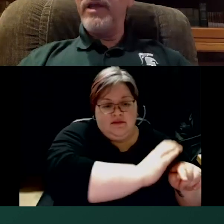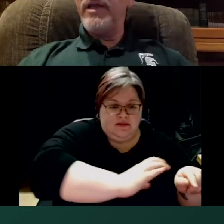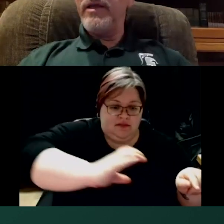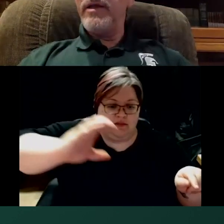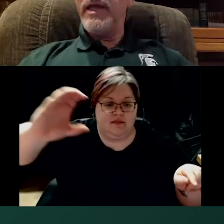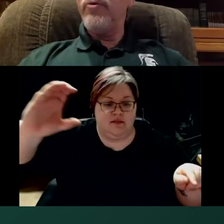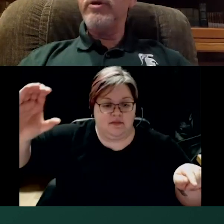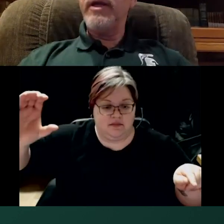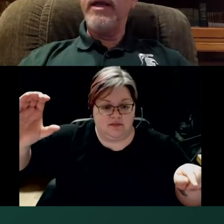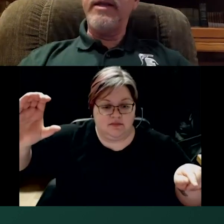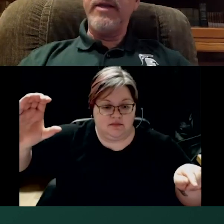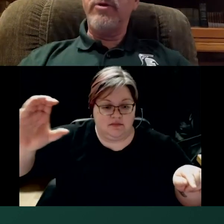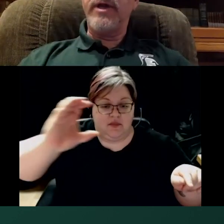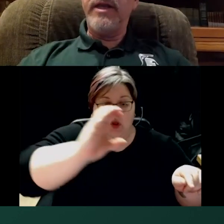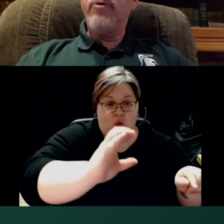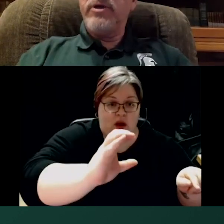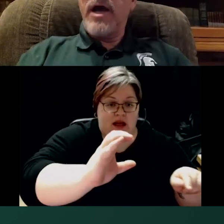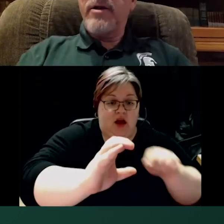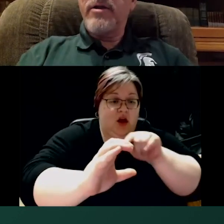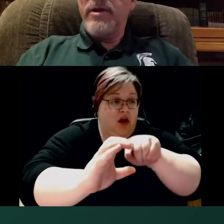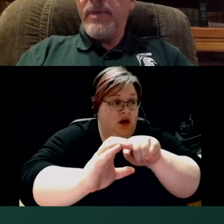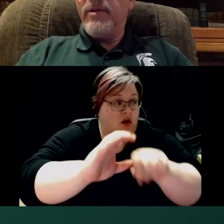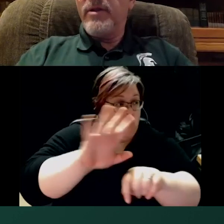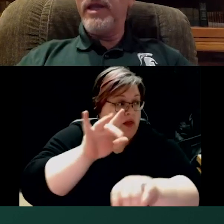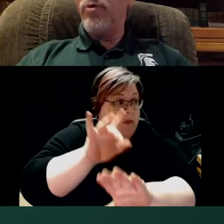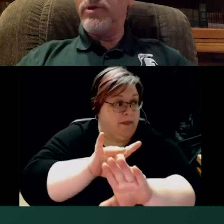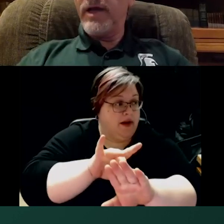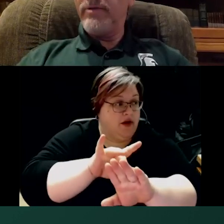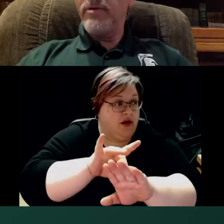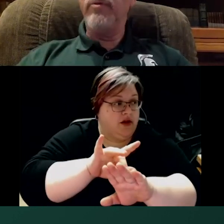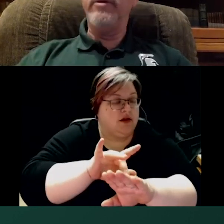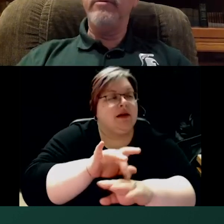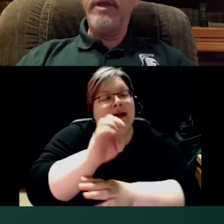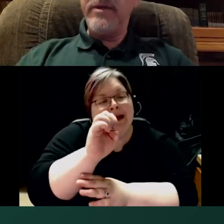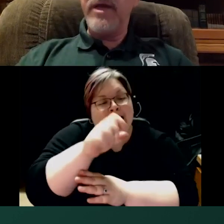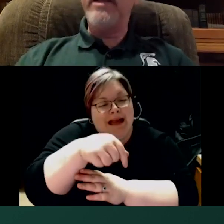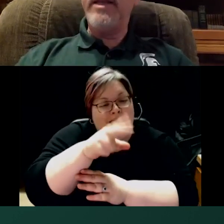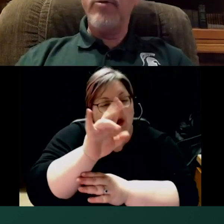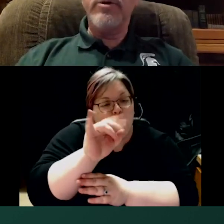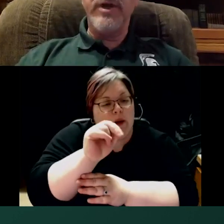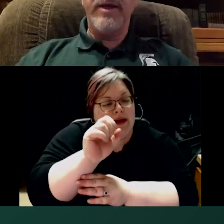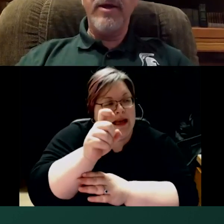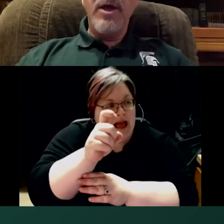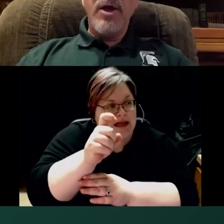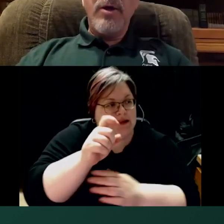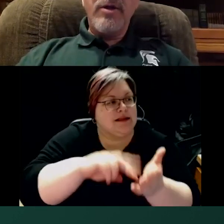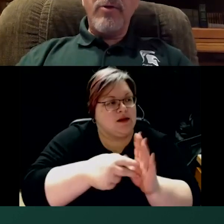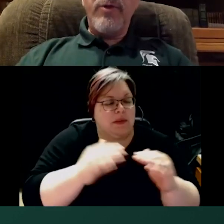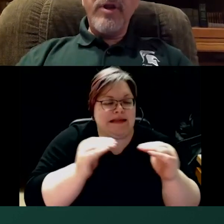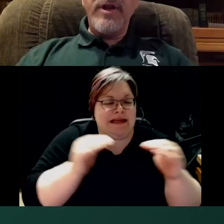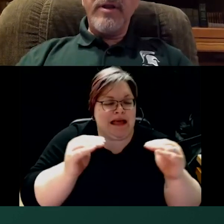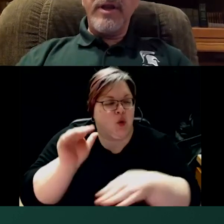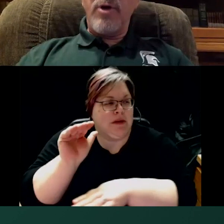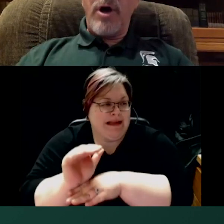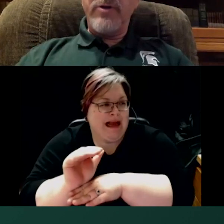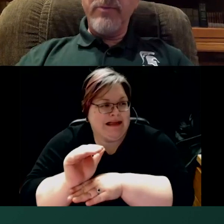have equal day and equal night. Equinox means equal night. So the night equal to day. So